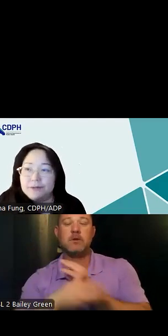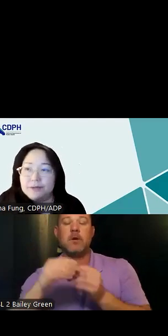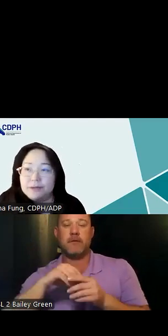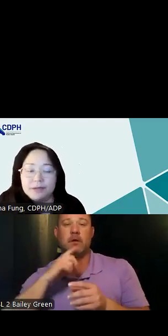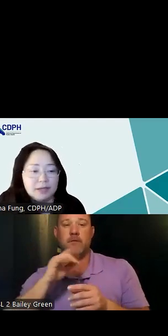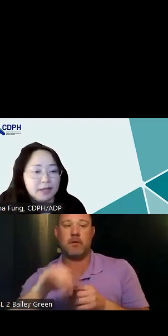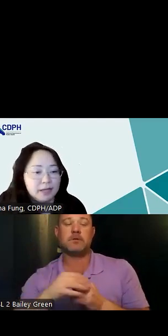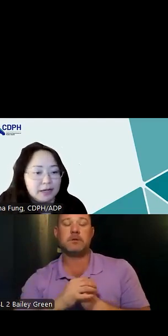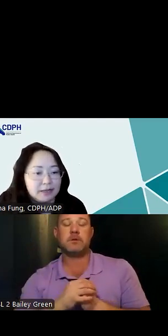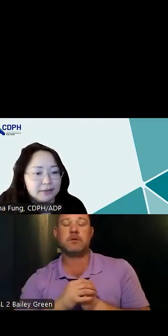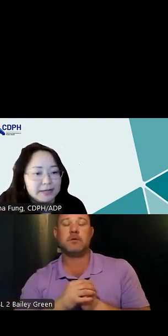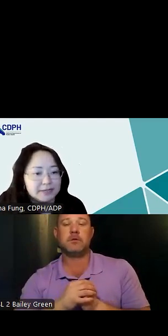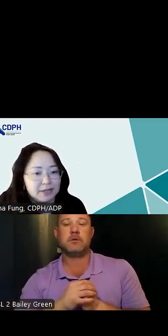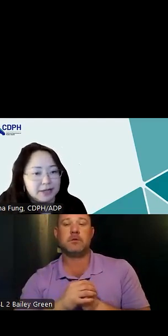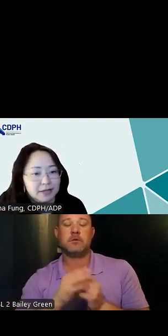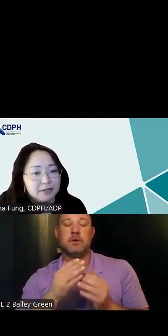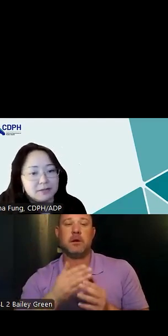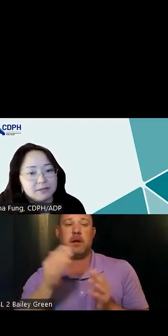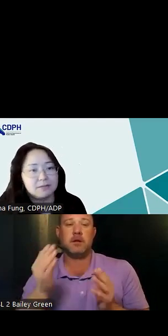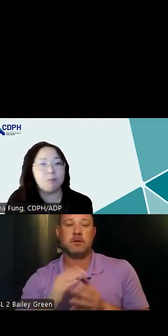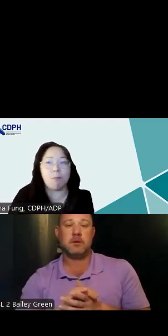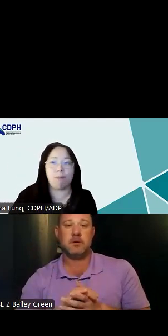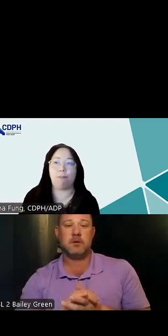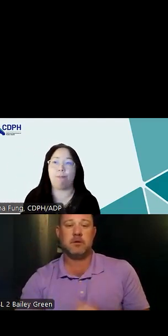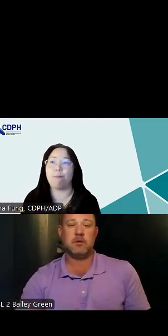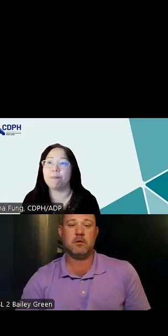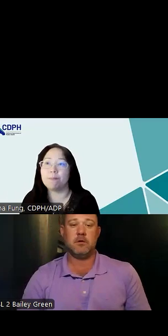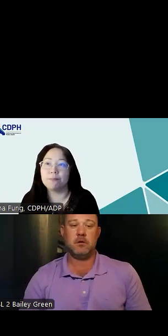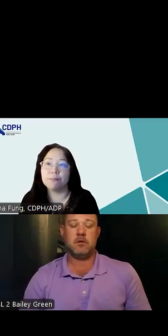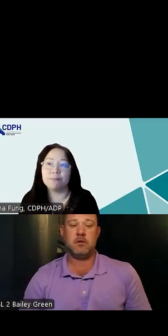initiative. Next slide.